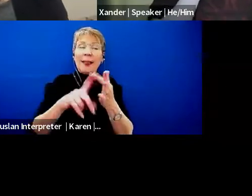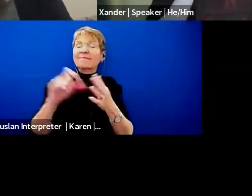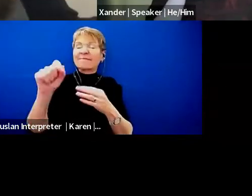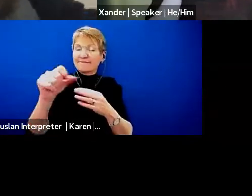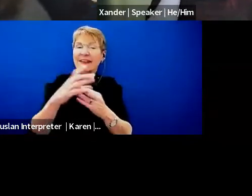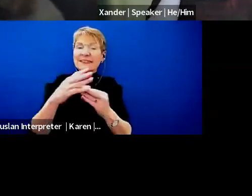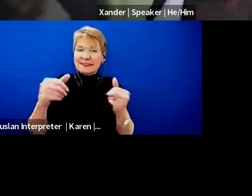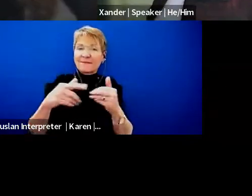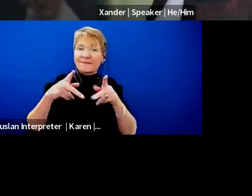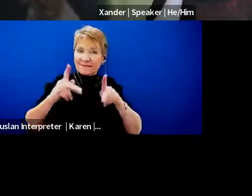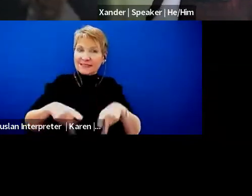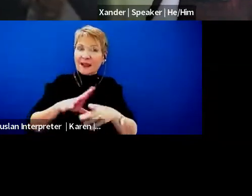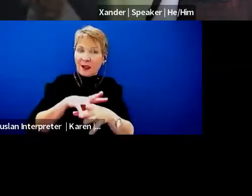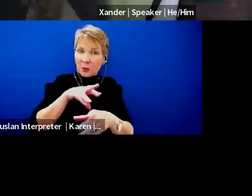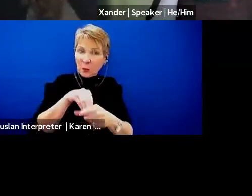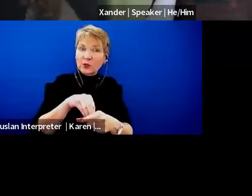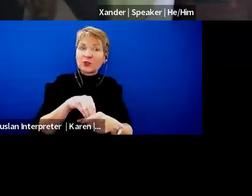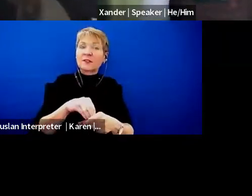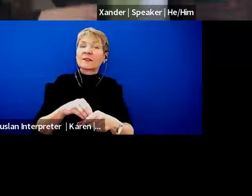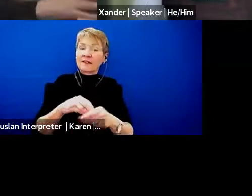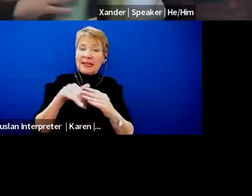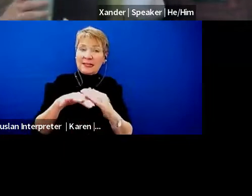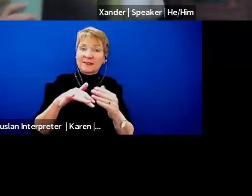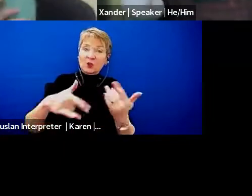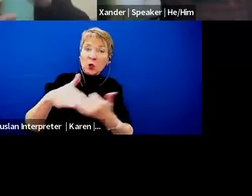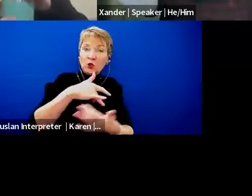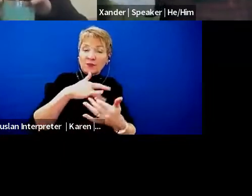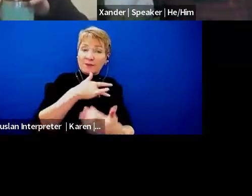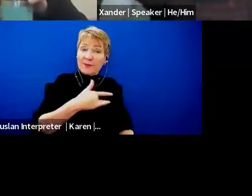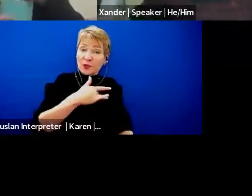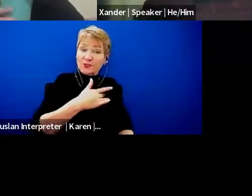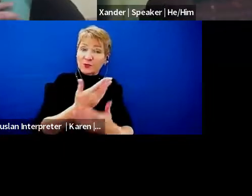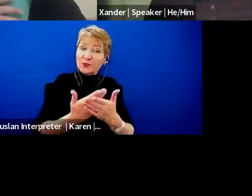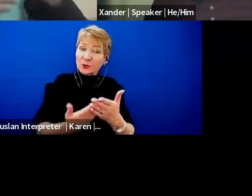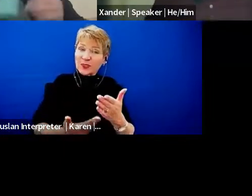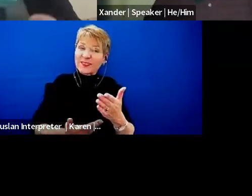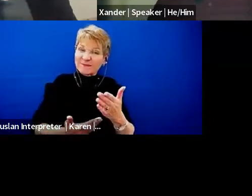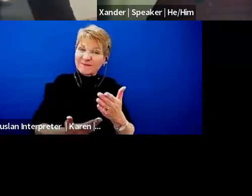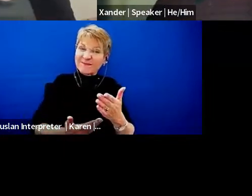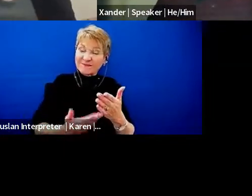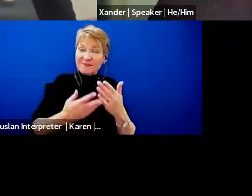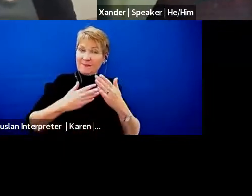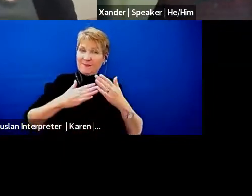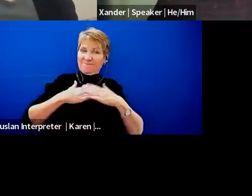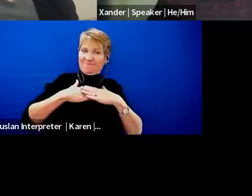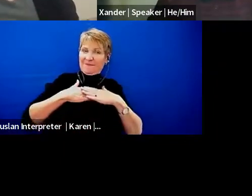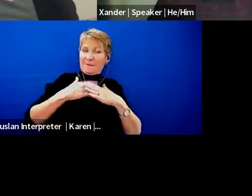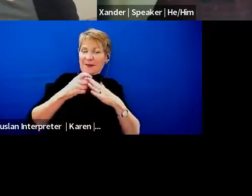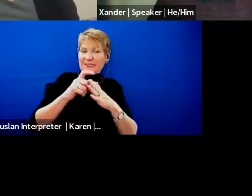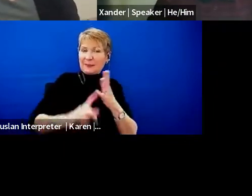inclusion aspects in my social emotional story as well, because that's the main part for me and my